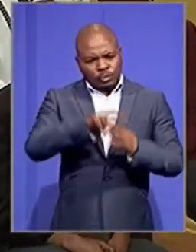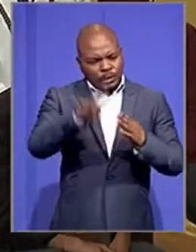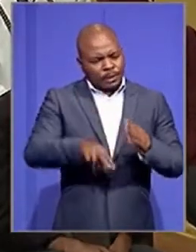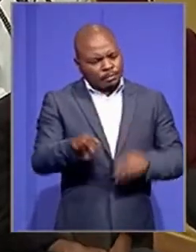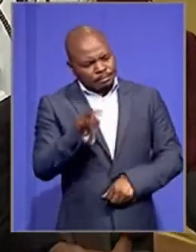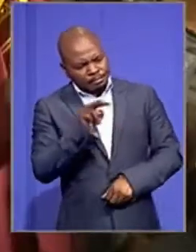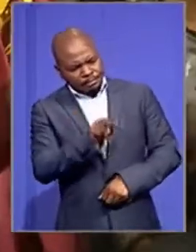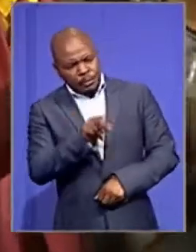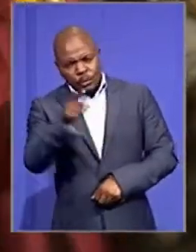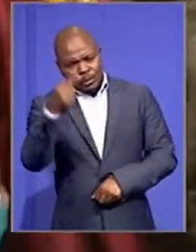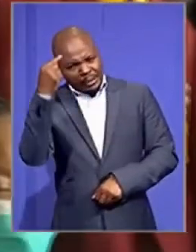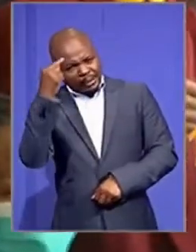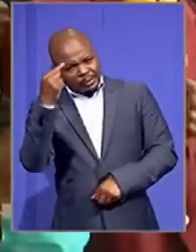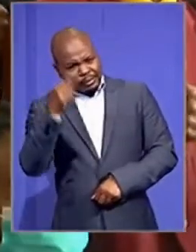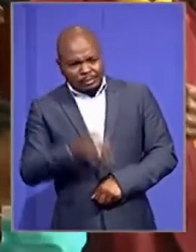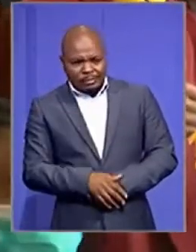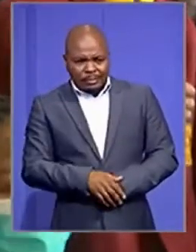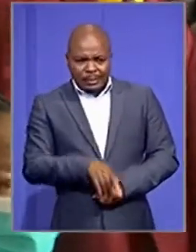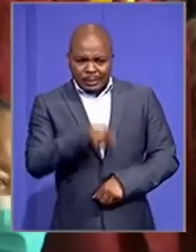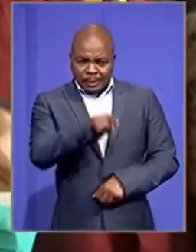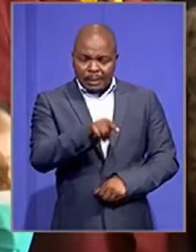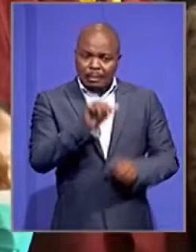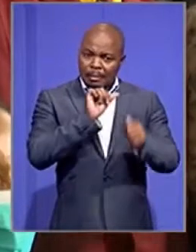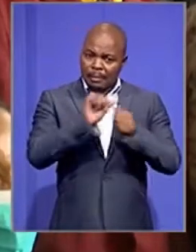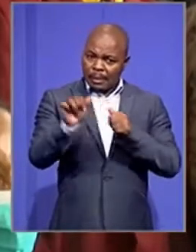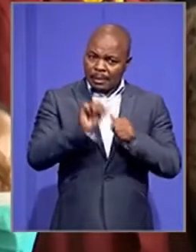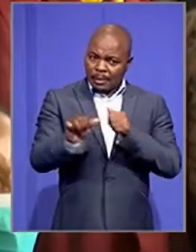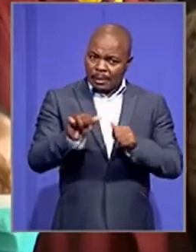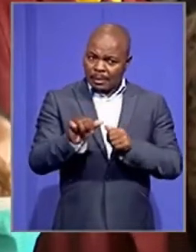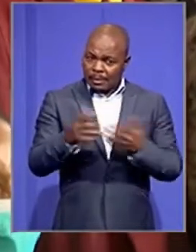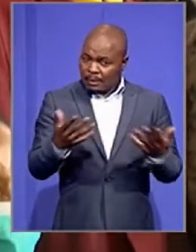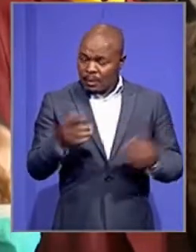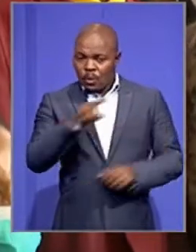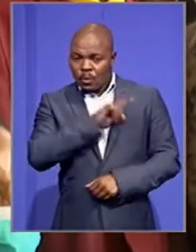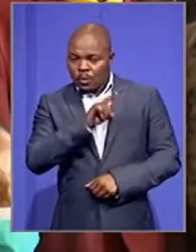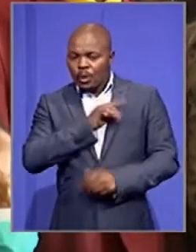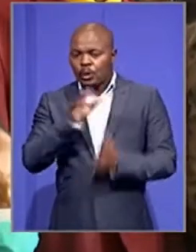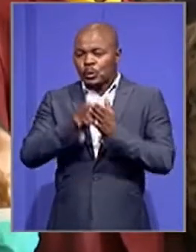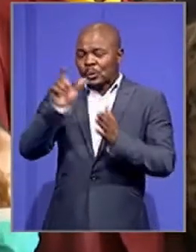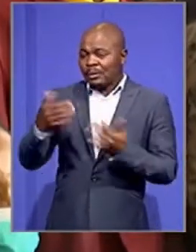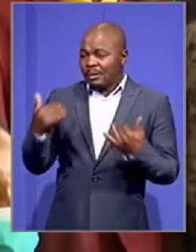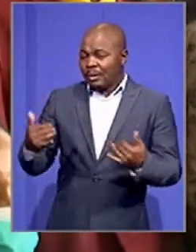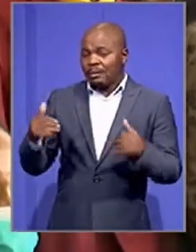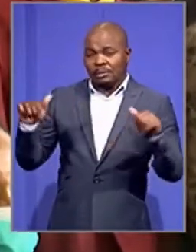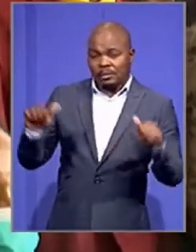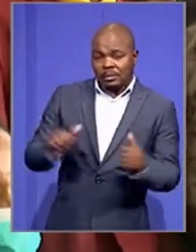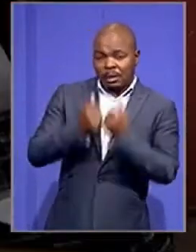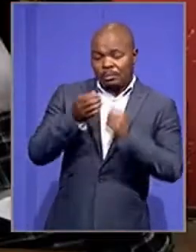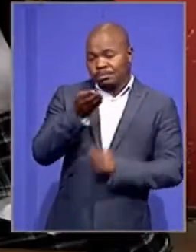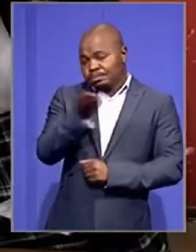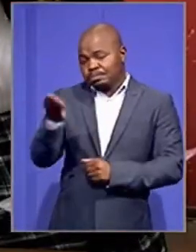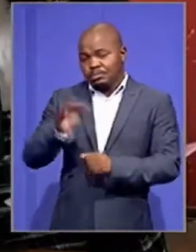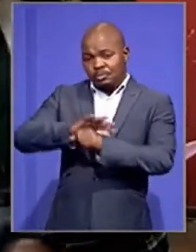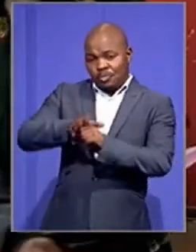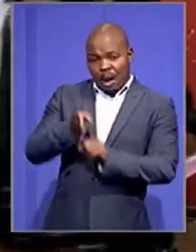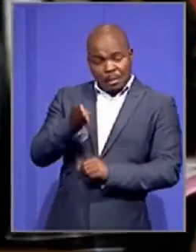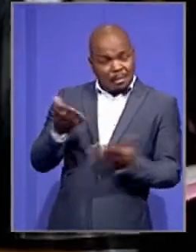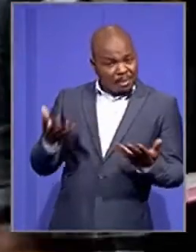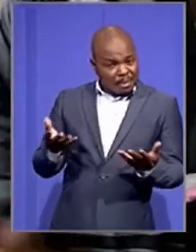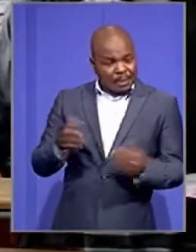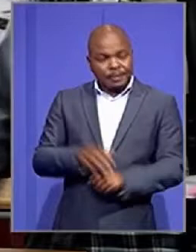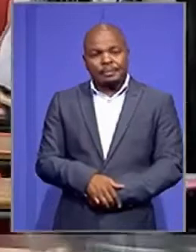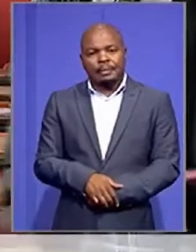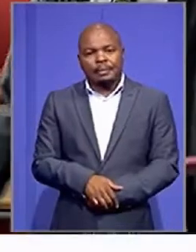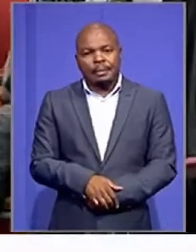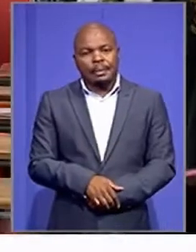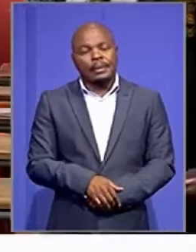o nagana gore a di ka tswa di le botoka segolo thata re lebile maemo a barutwana ba neng ba ithuta mo gona COVID-19?